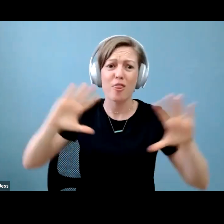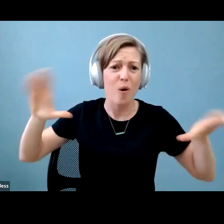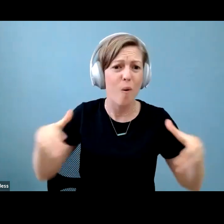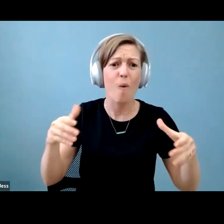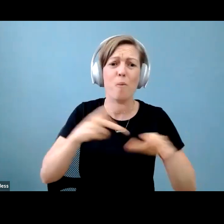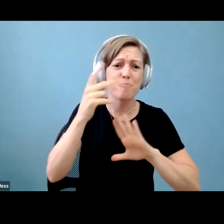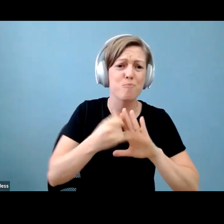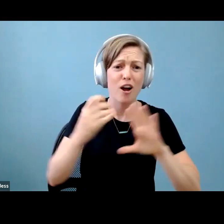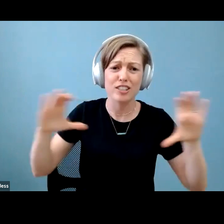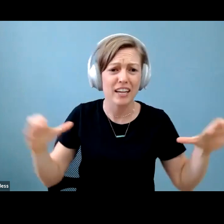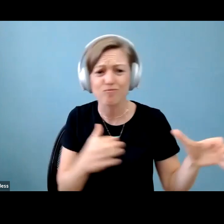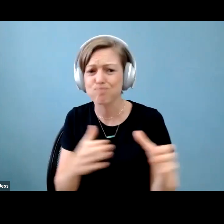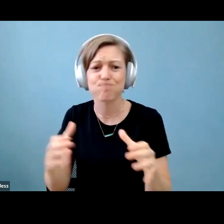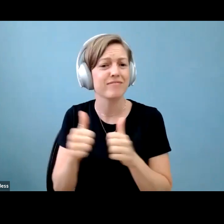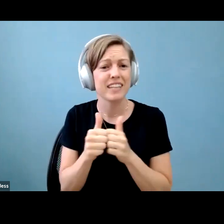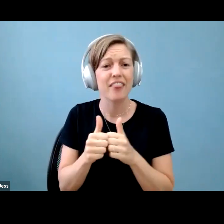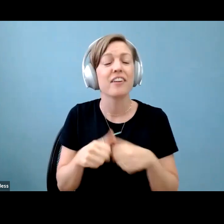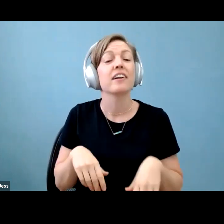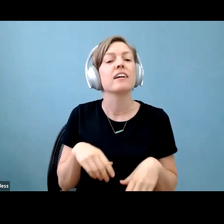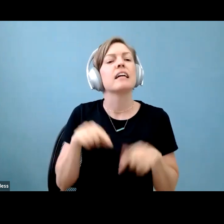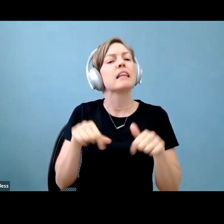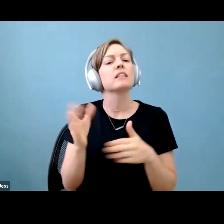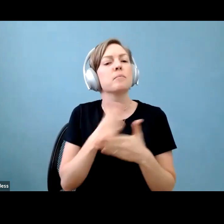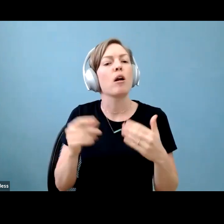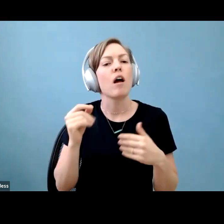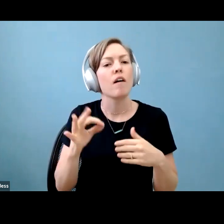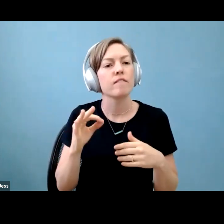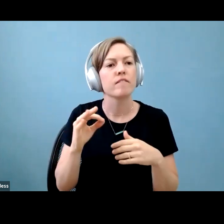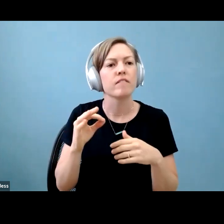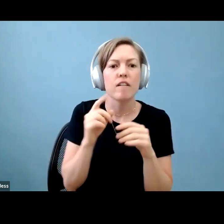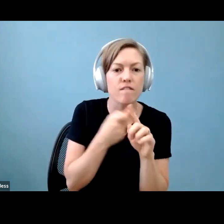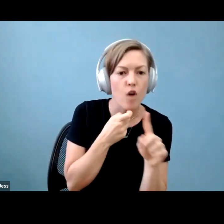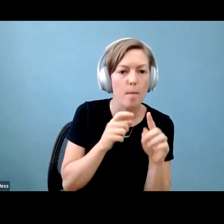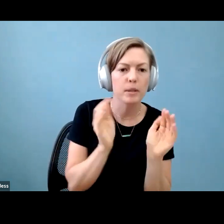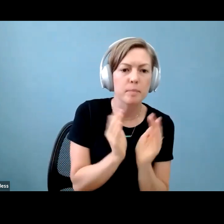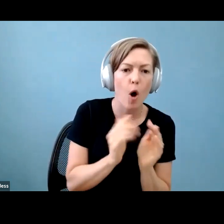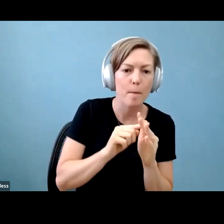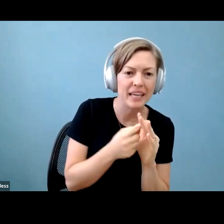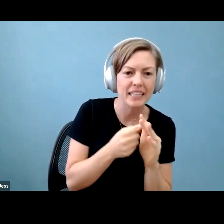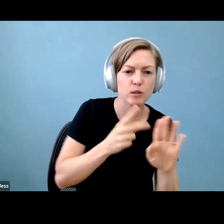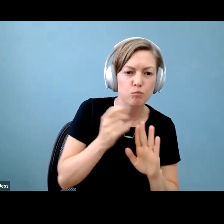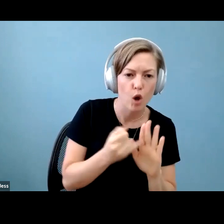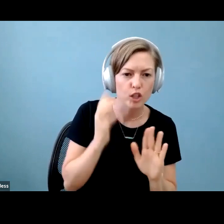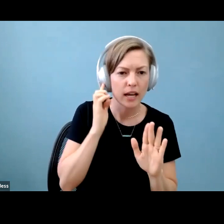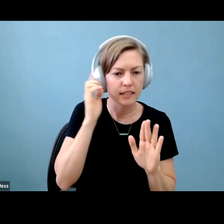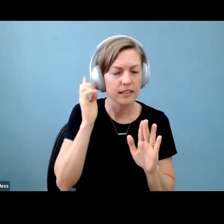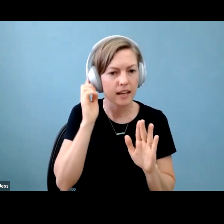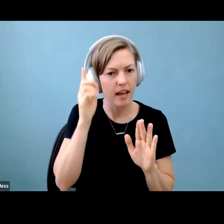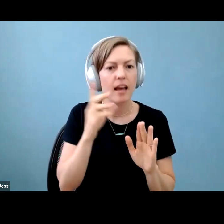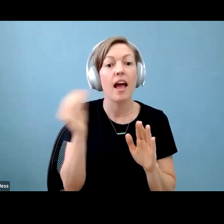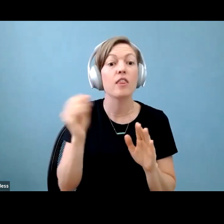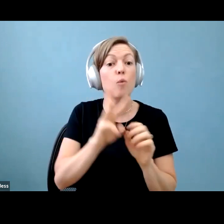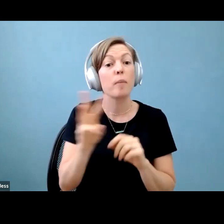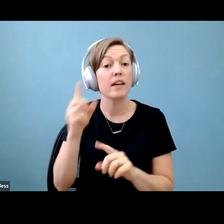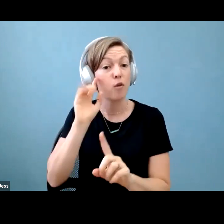together. This is part of the From Small Beginnings project, and the website